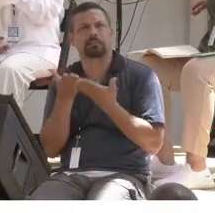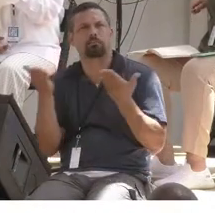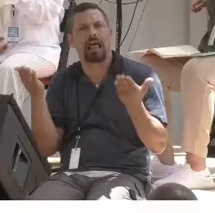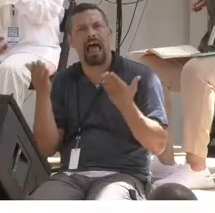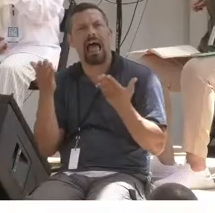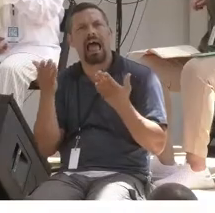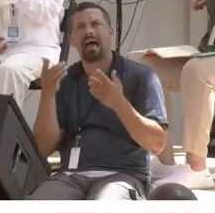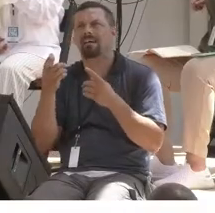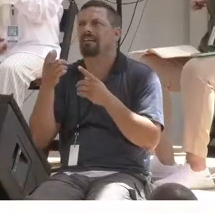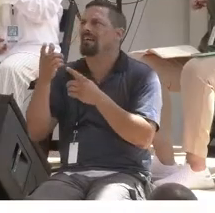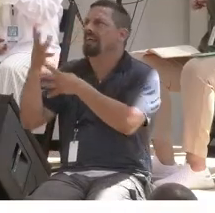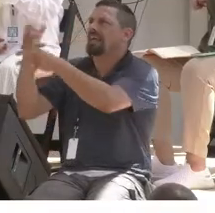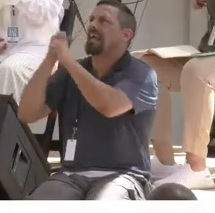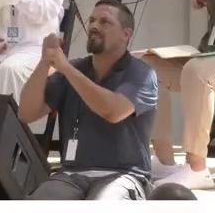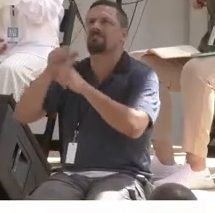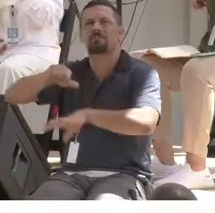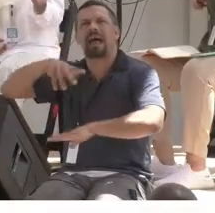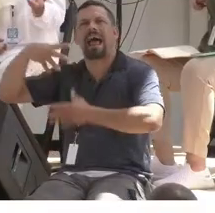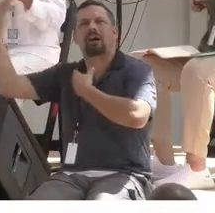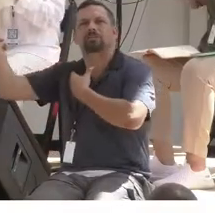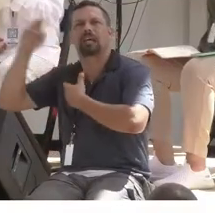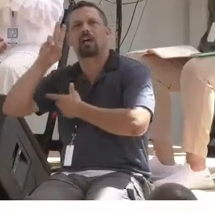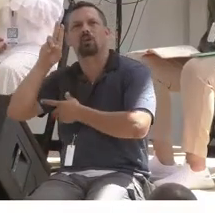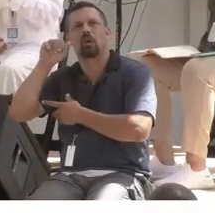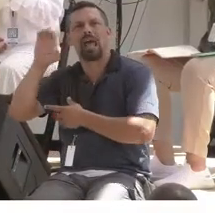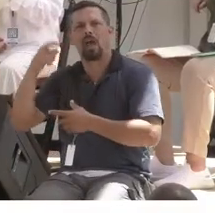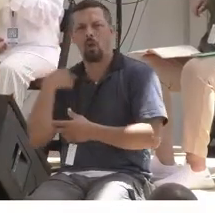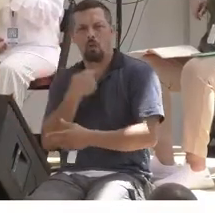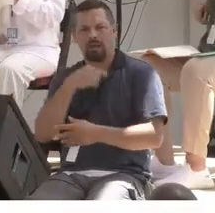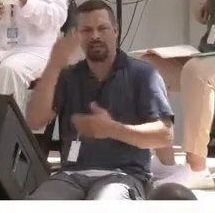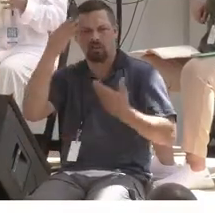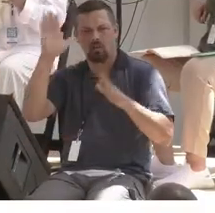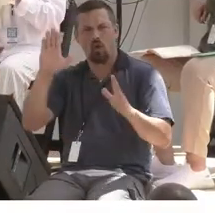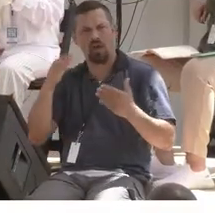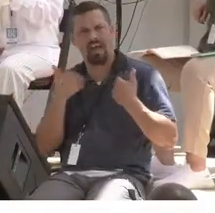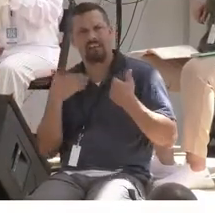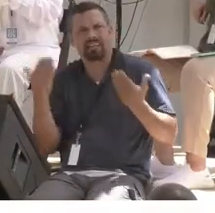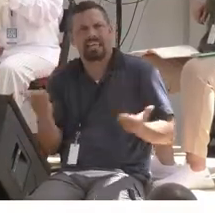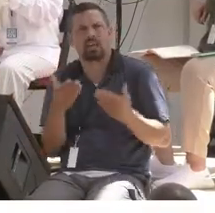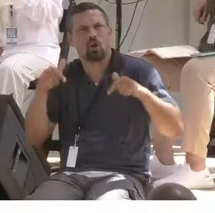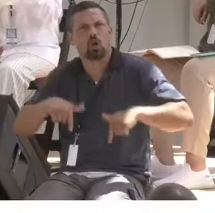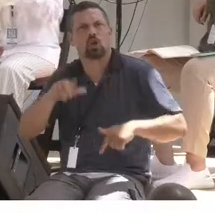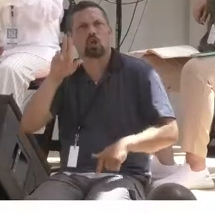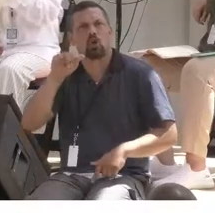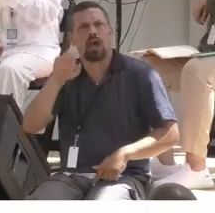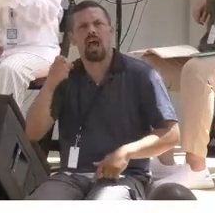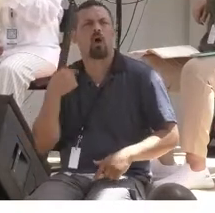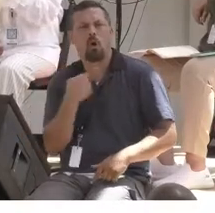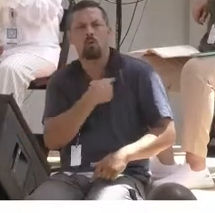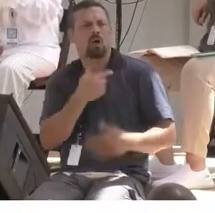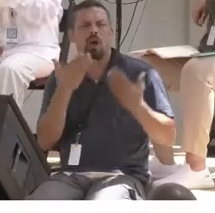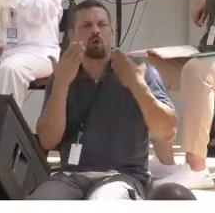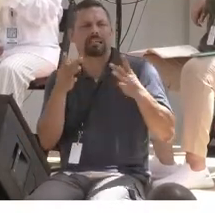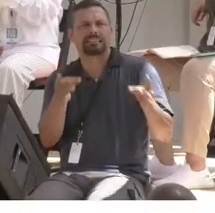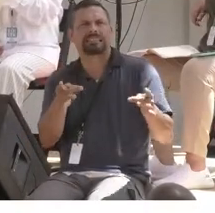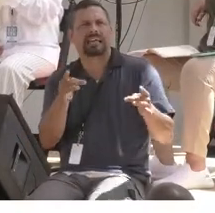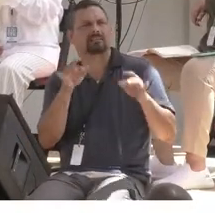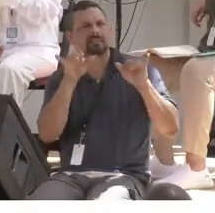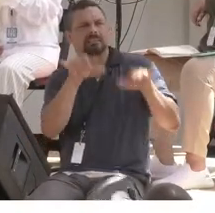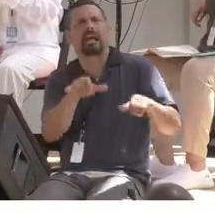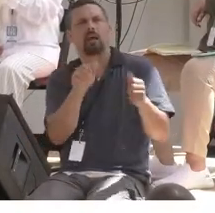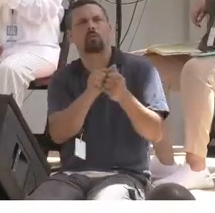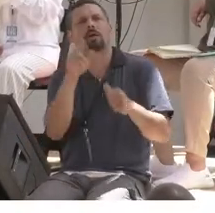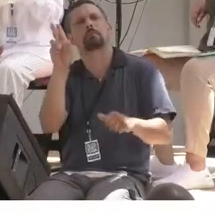from outside the UAE, but we didn't know we have something like this here. So from now on, we'll just do it with you. So they